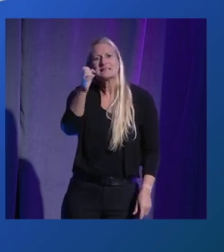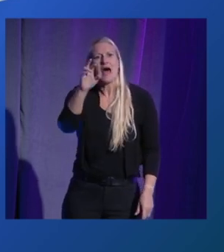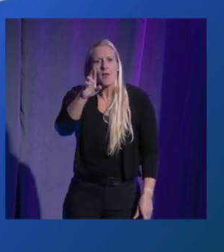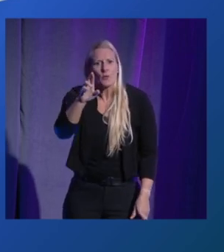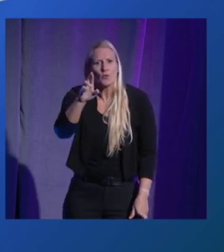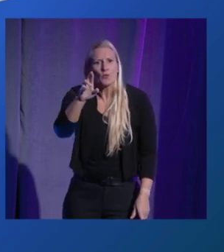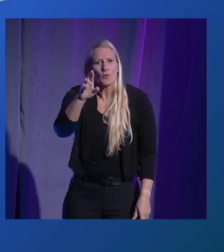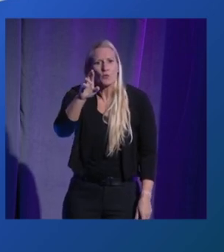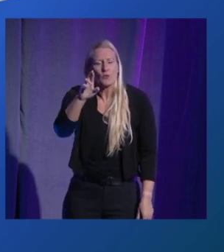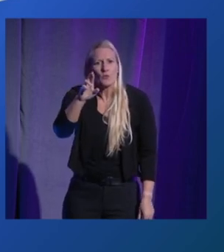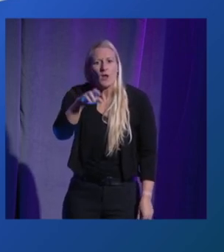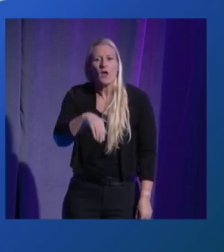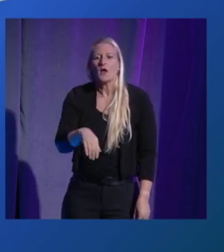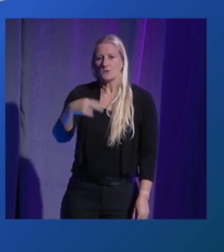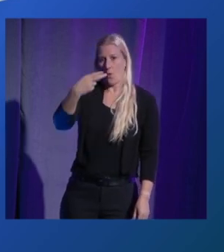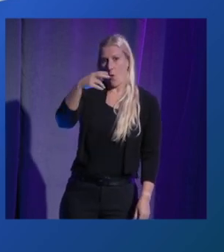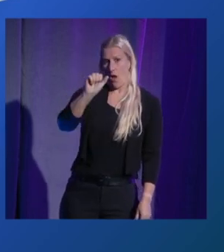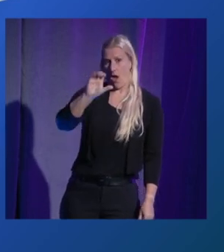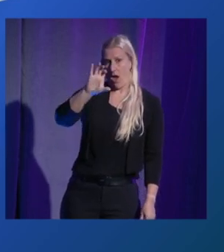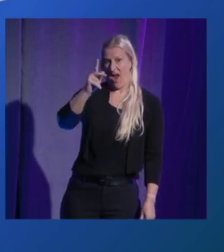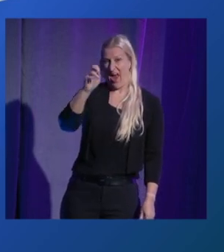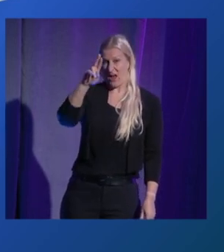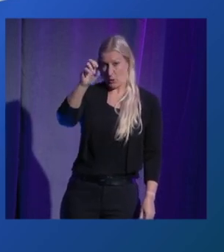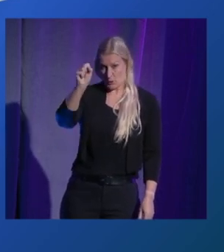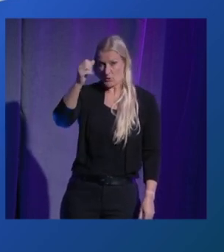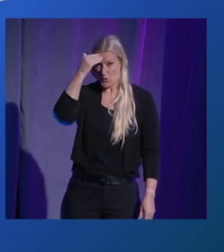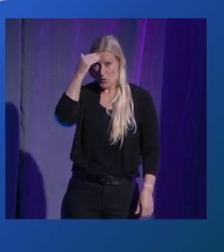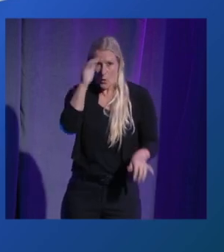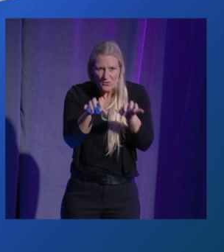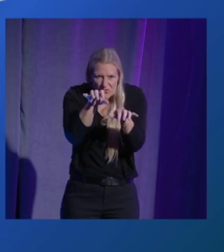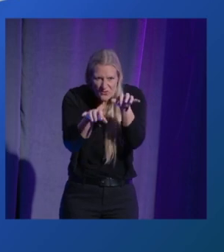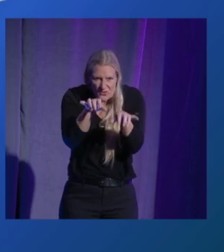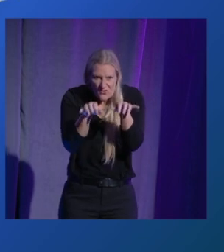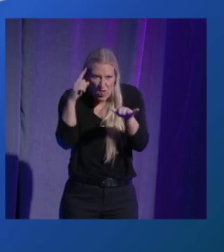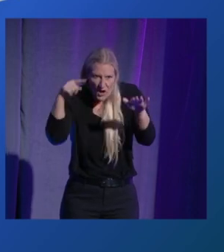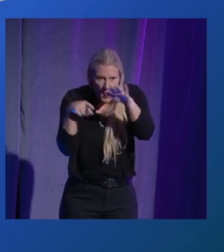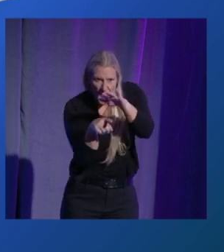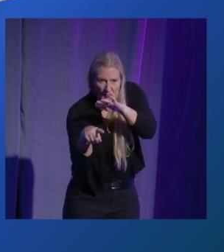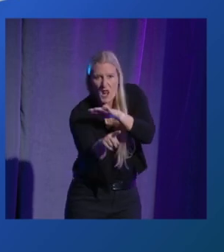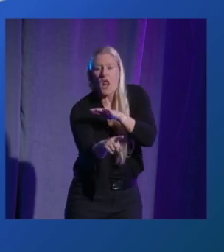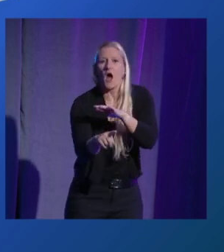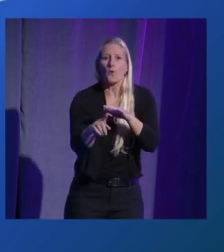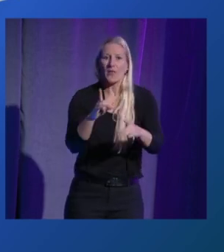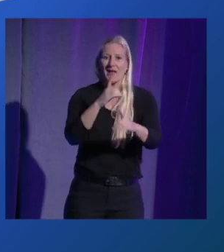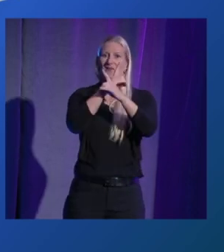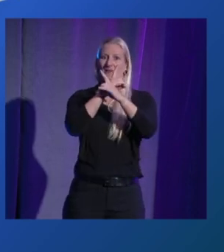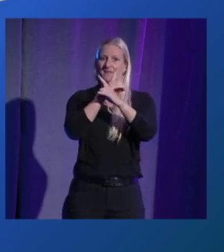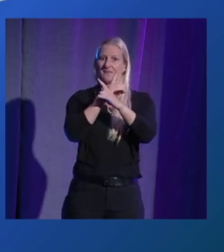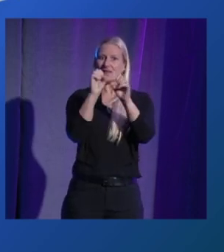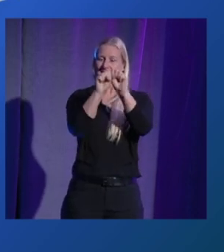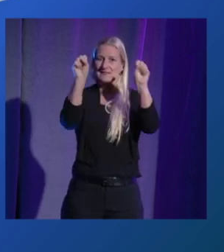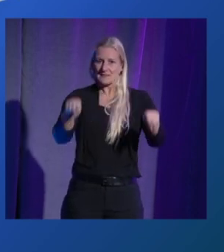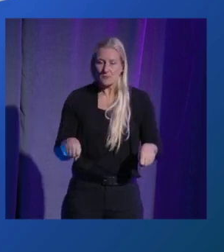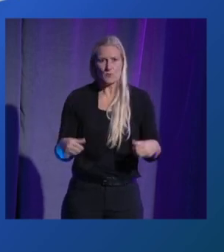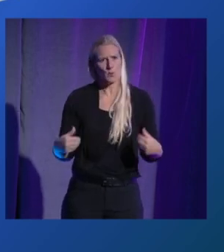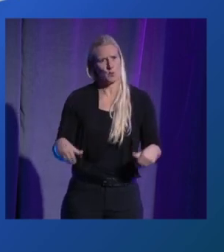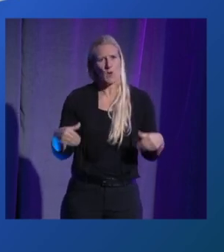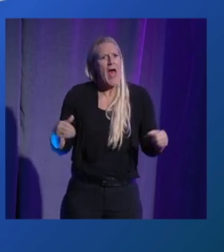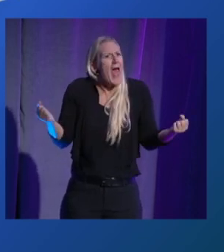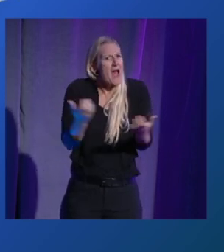hackers and defense um the fact that all these open source models are out there is a double-edged